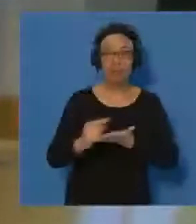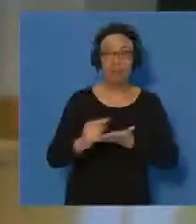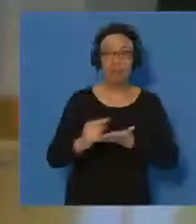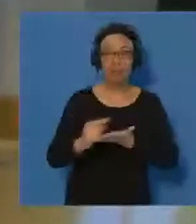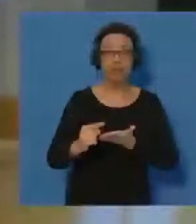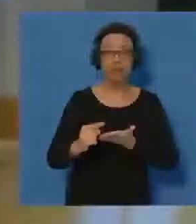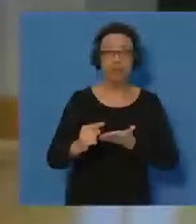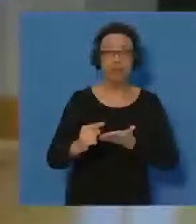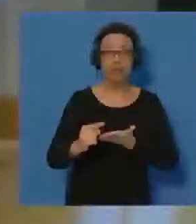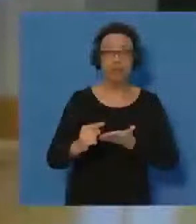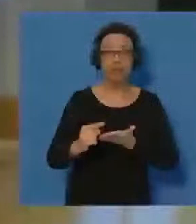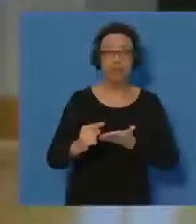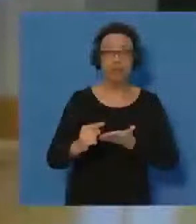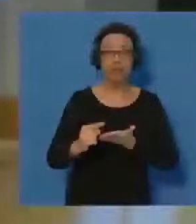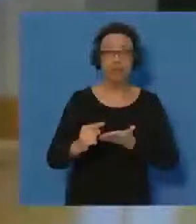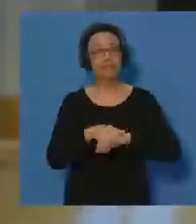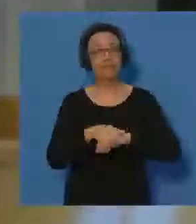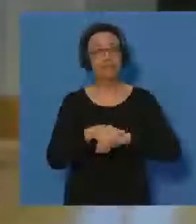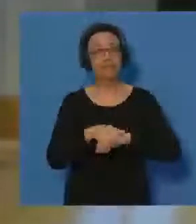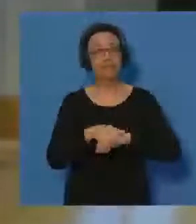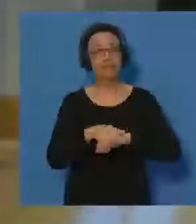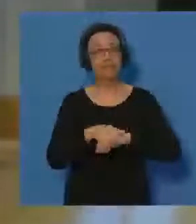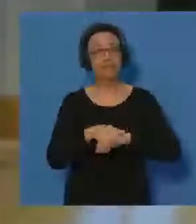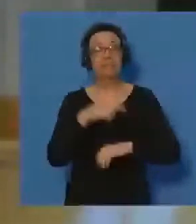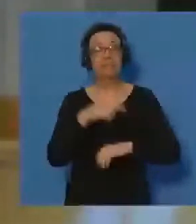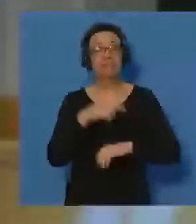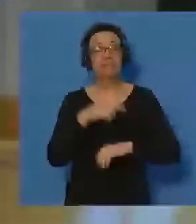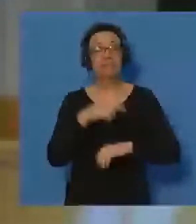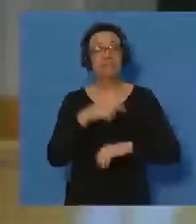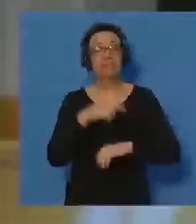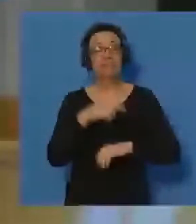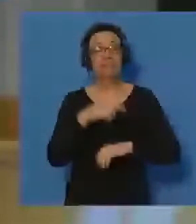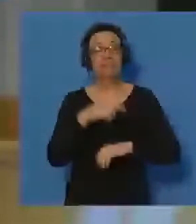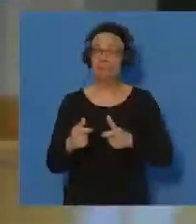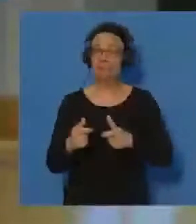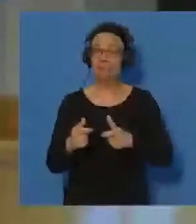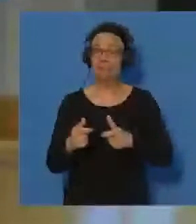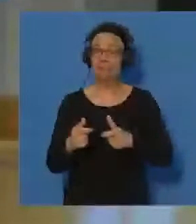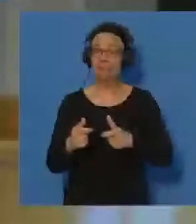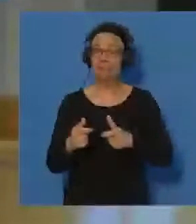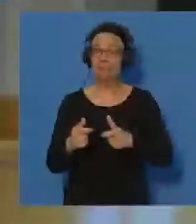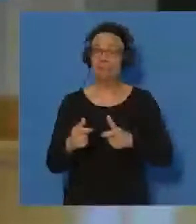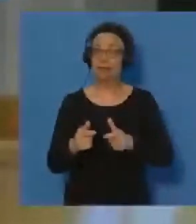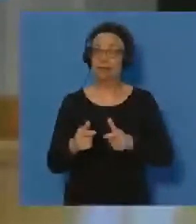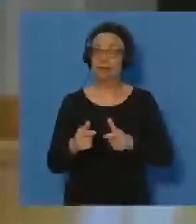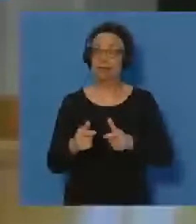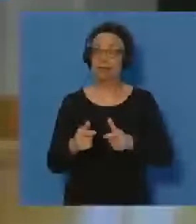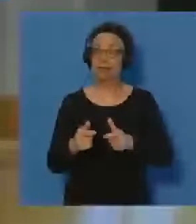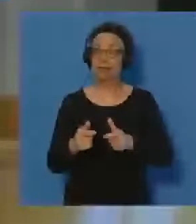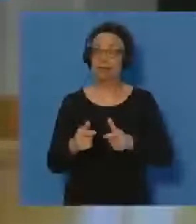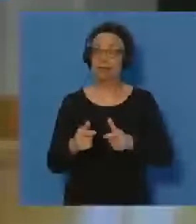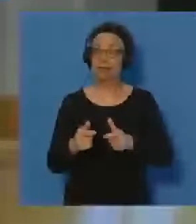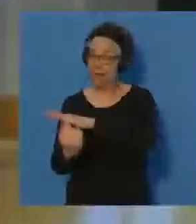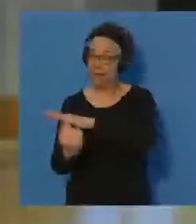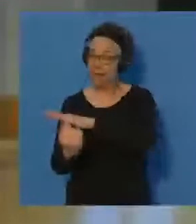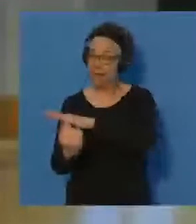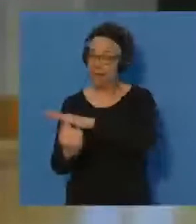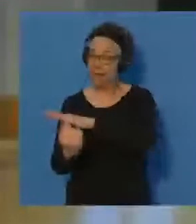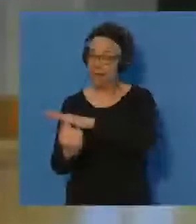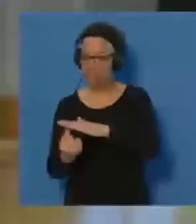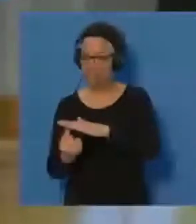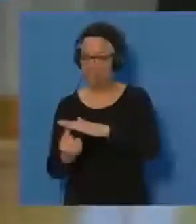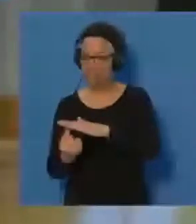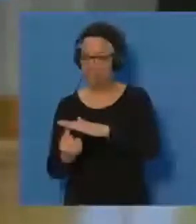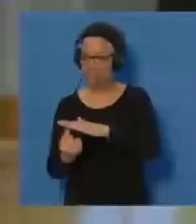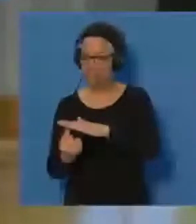case vigilance and preparations for rapid case identification, case isolation, contact tracing, and